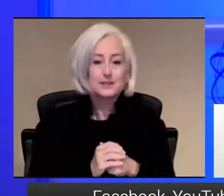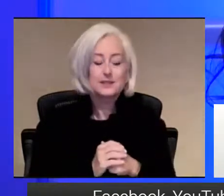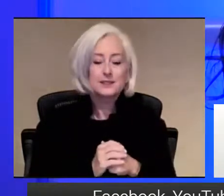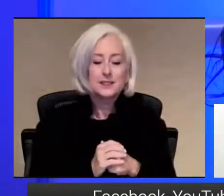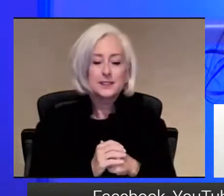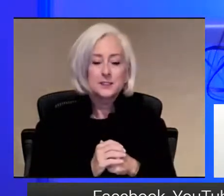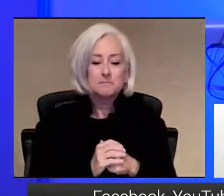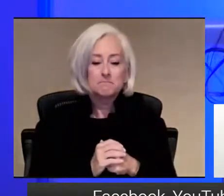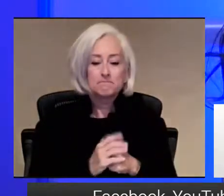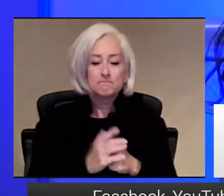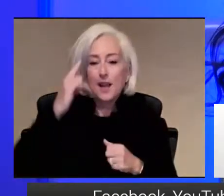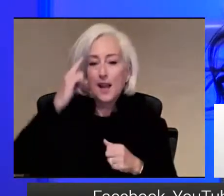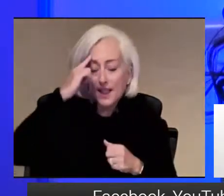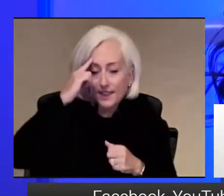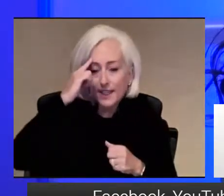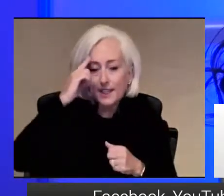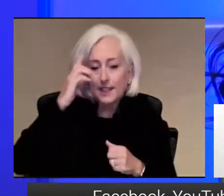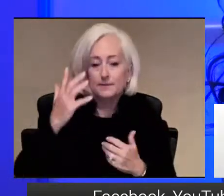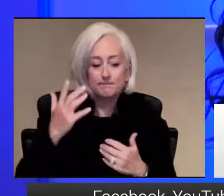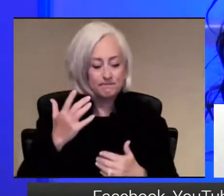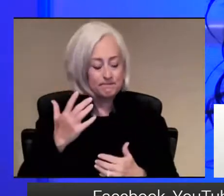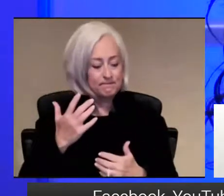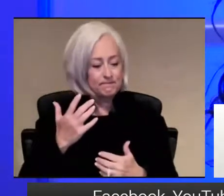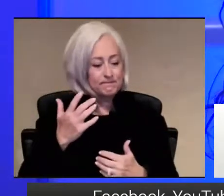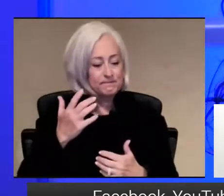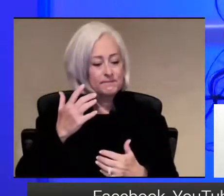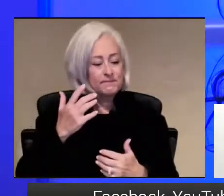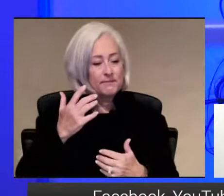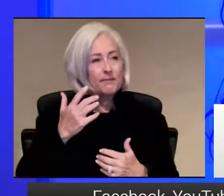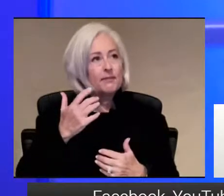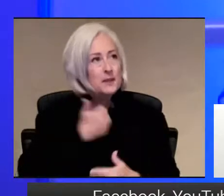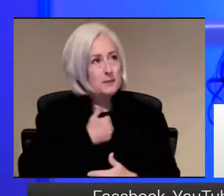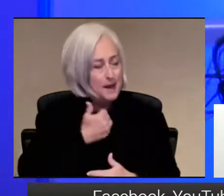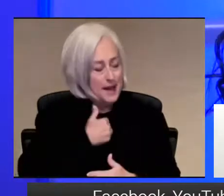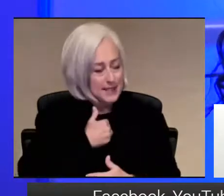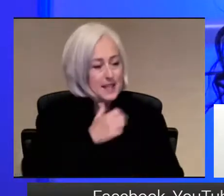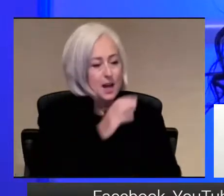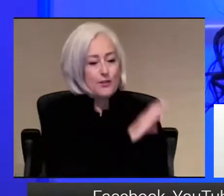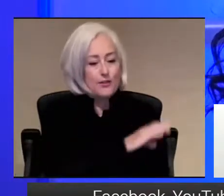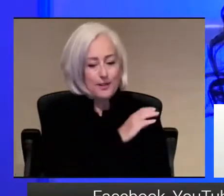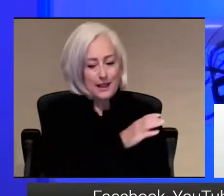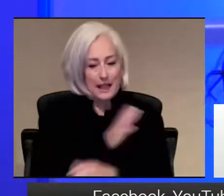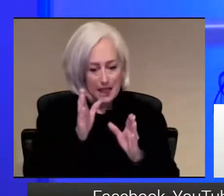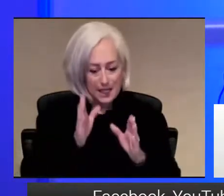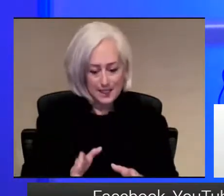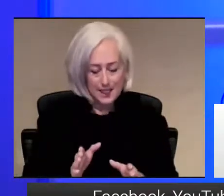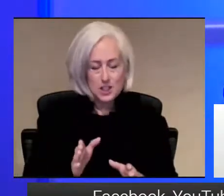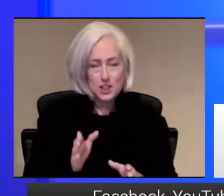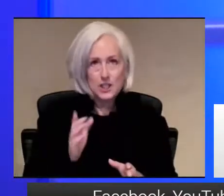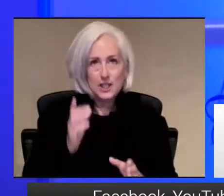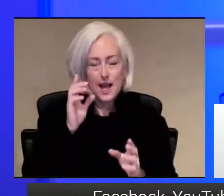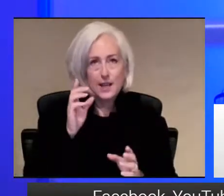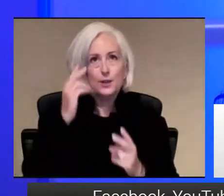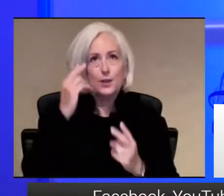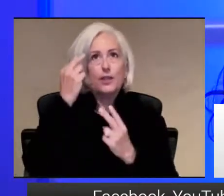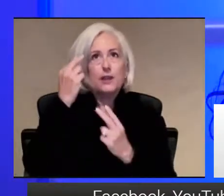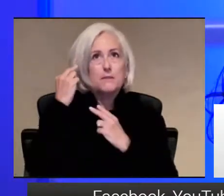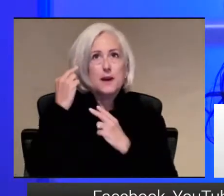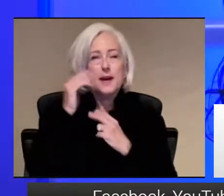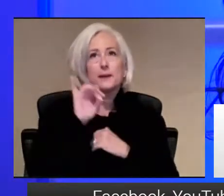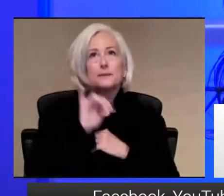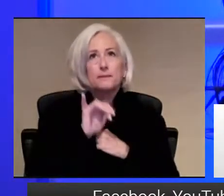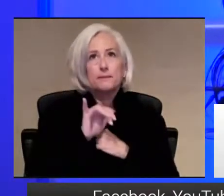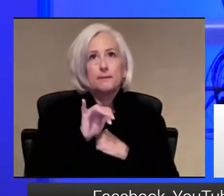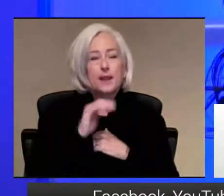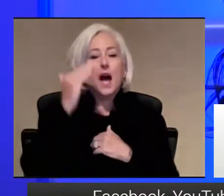as a clinician, I had to step back and go, not only do I know about these disparities, but we have these Black women that are